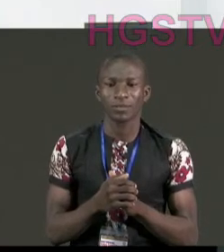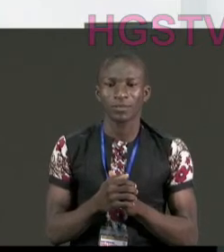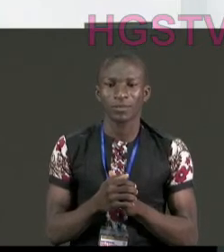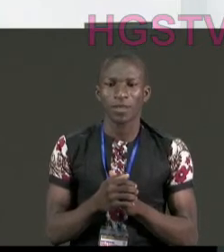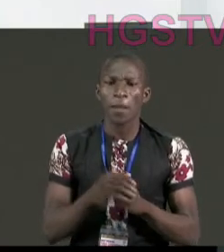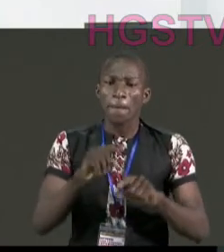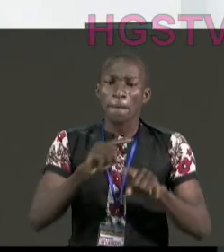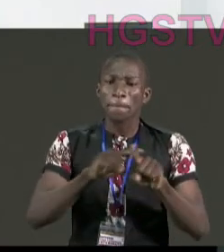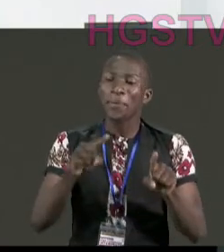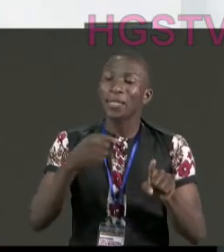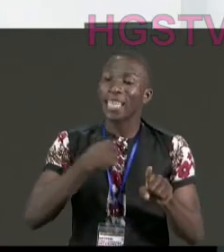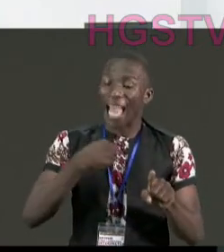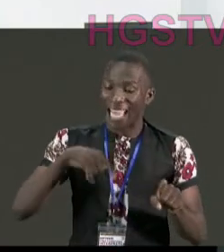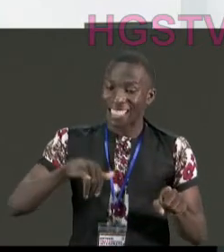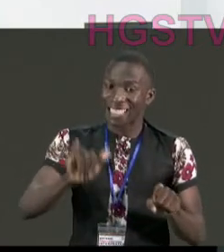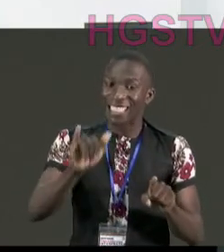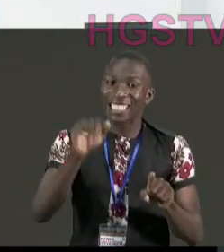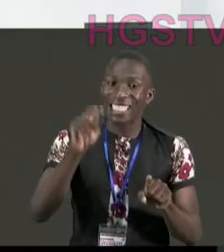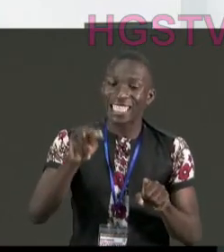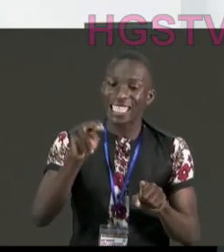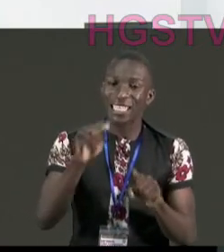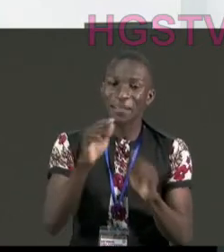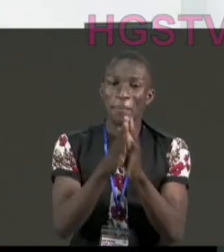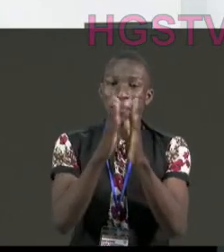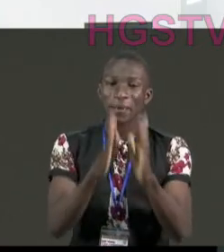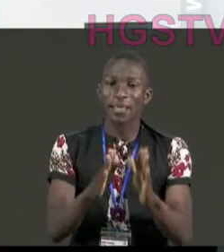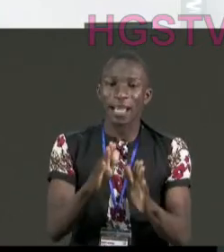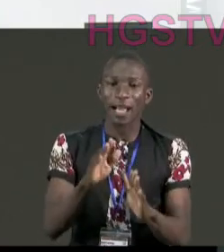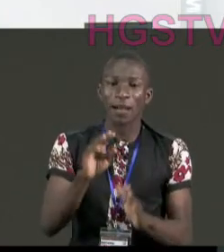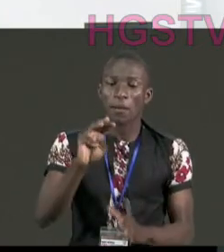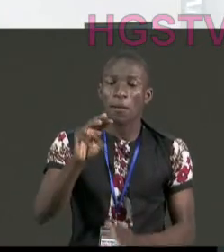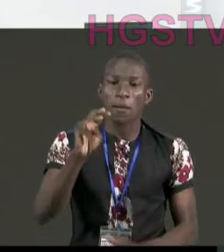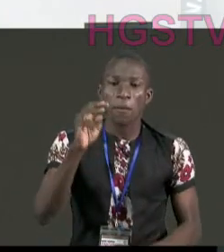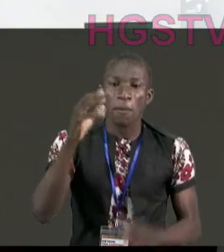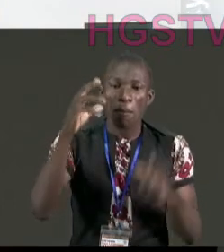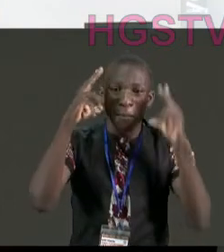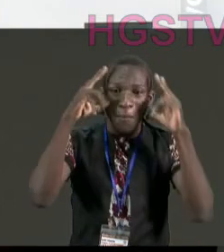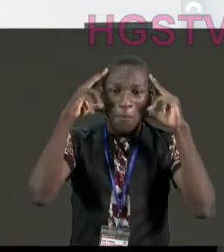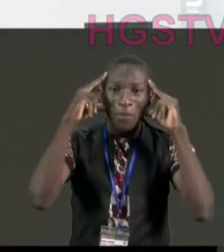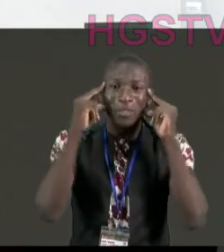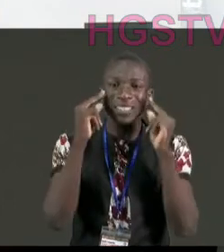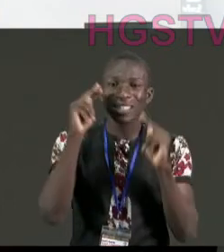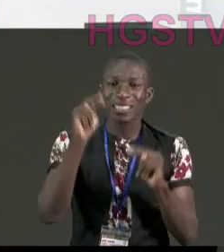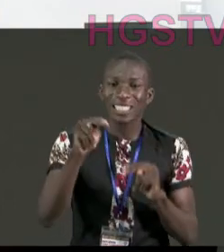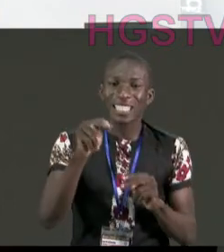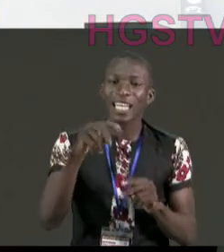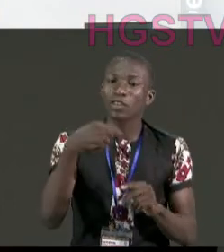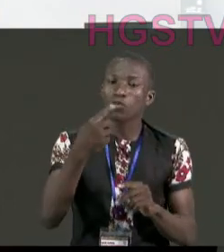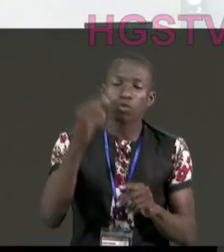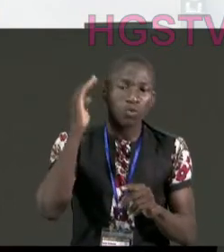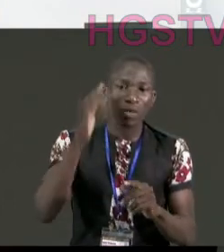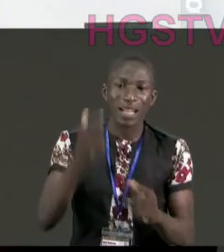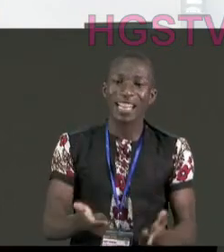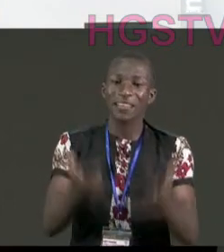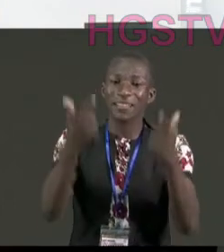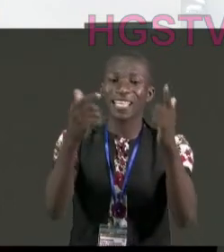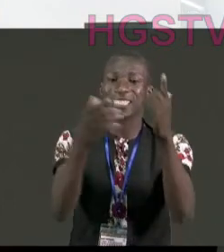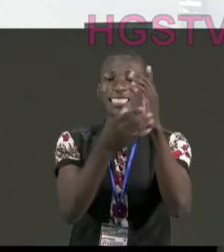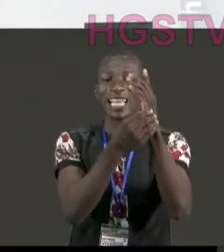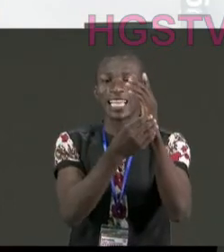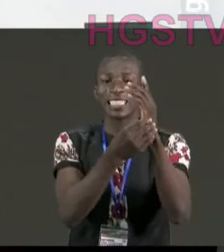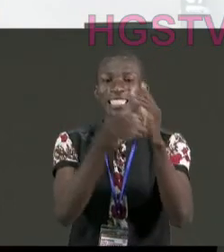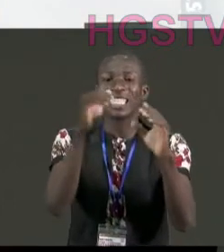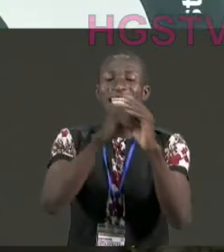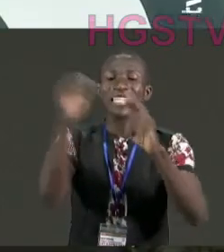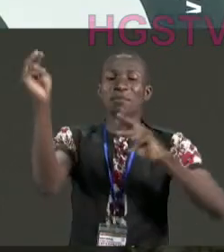But I still need prayers. Moses needed those who would lift up his hands in the battle against